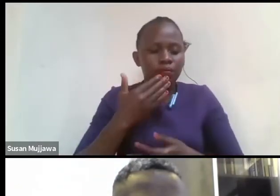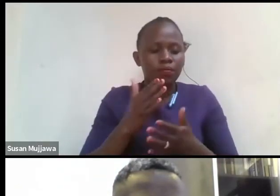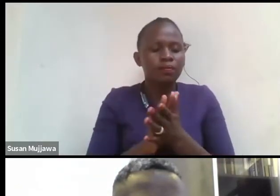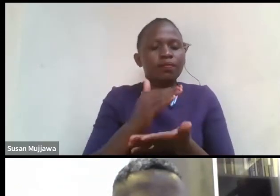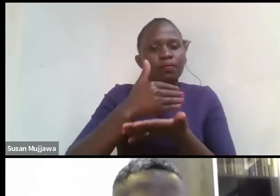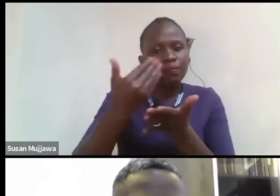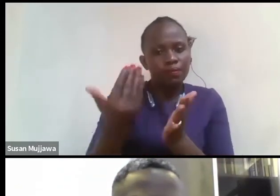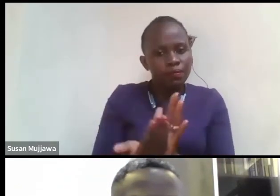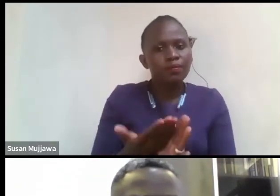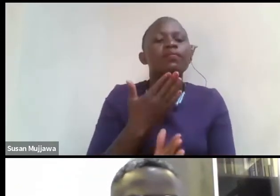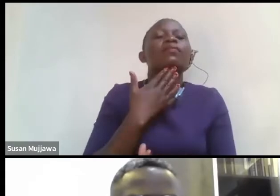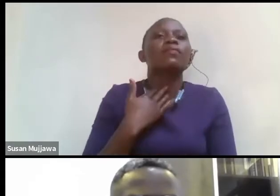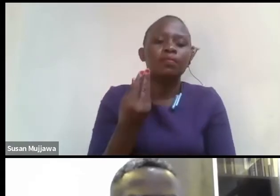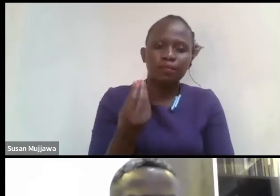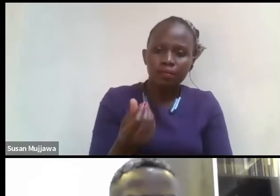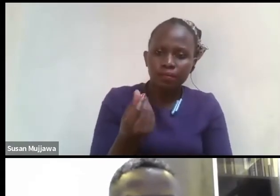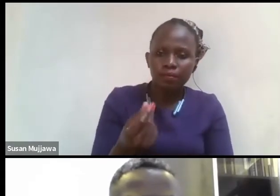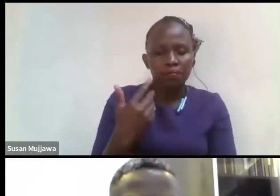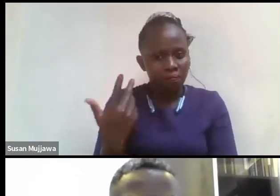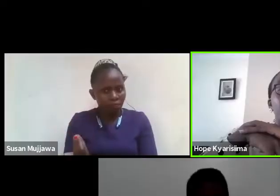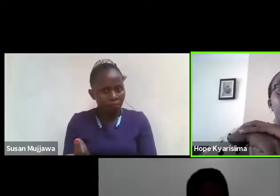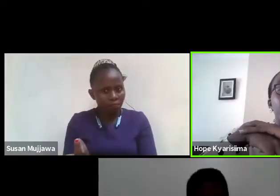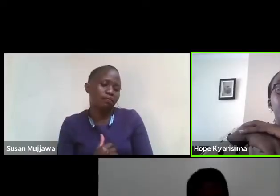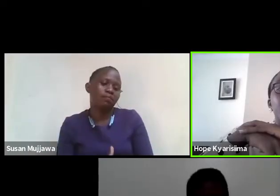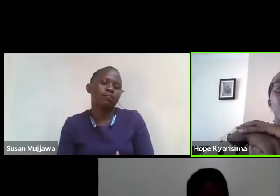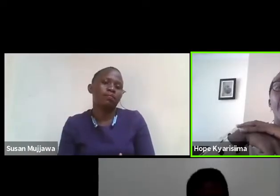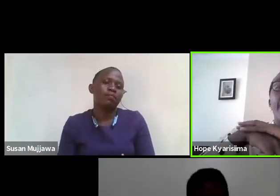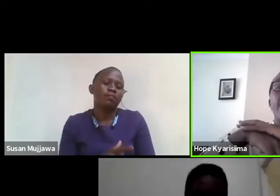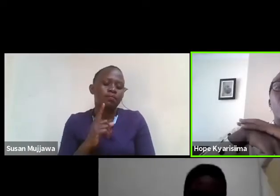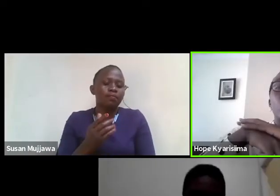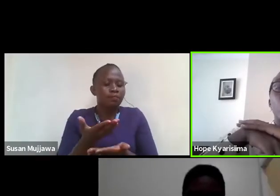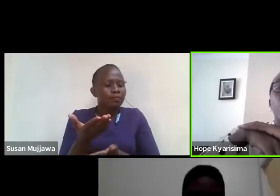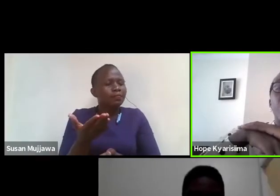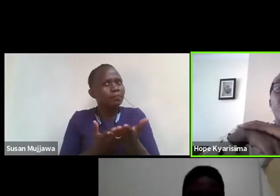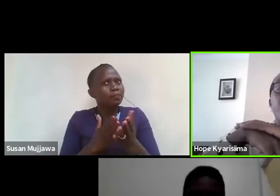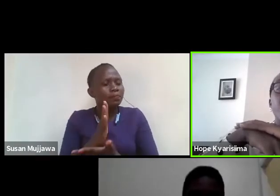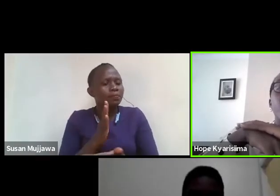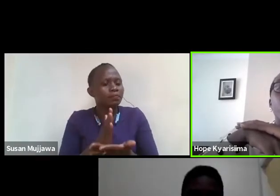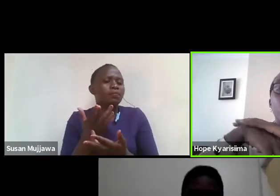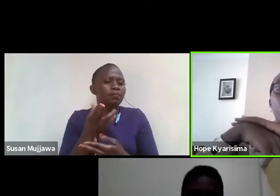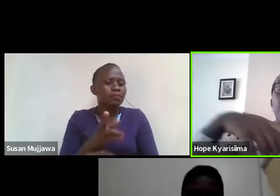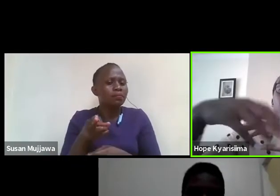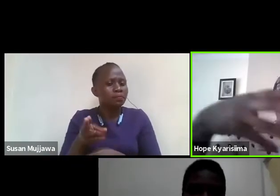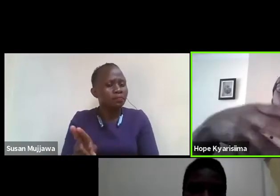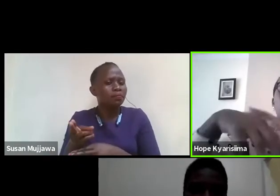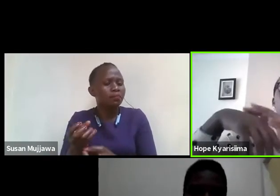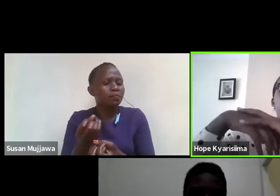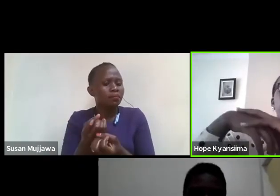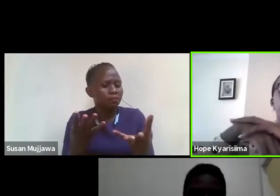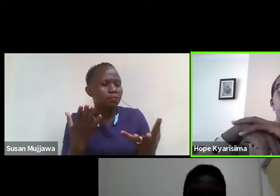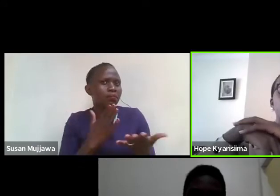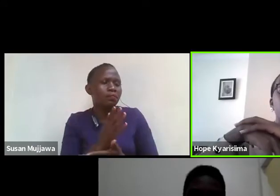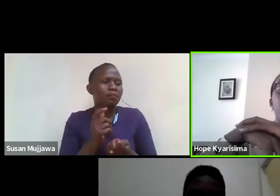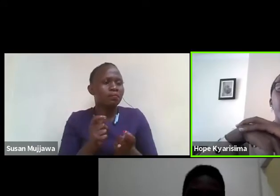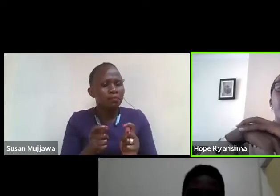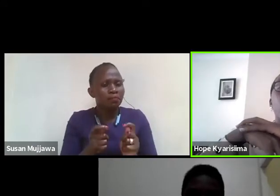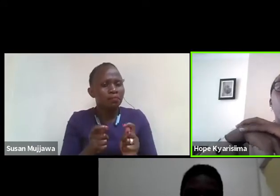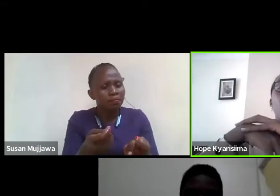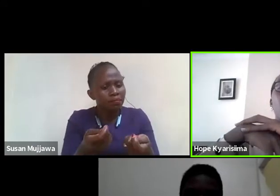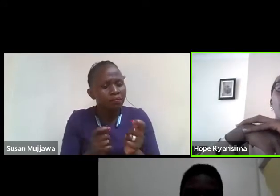right certification and all that. But conversations have been happening, and a lot of facilities and tools. For example, even this